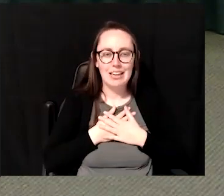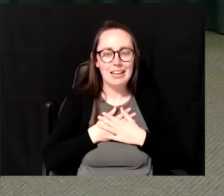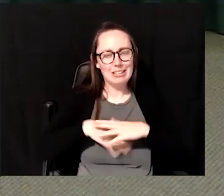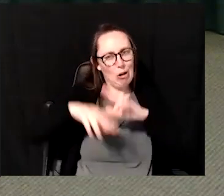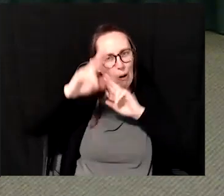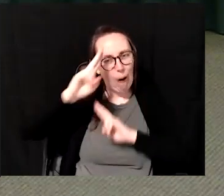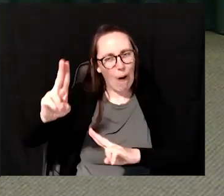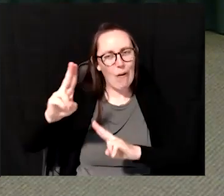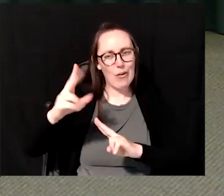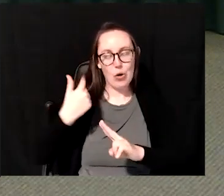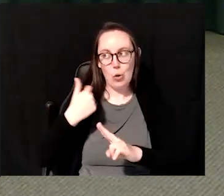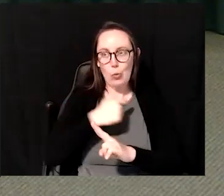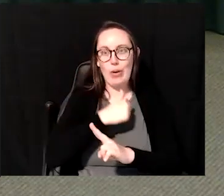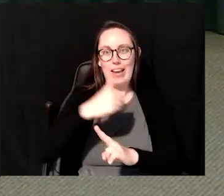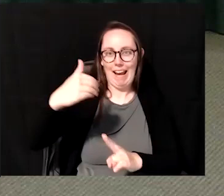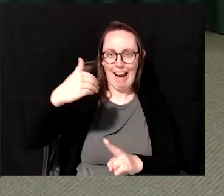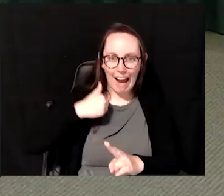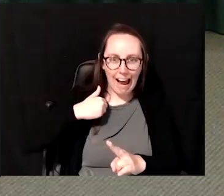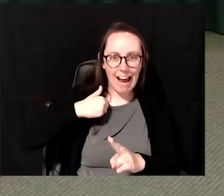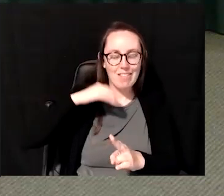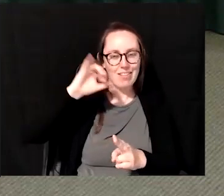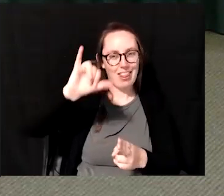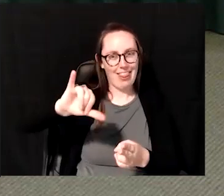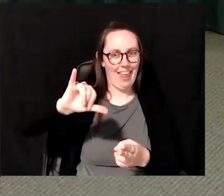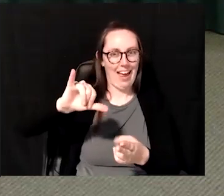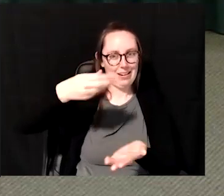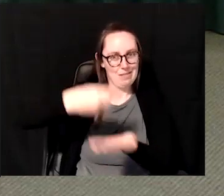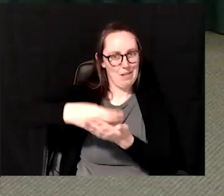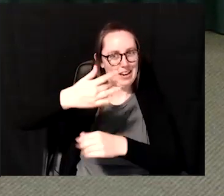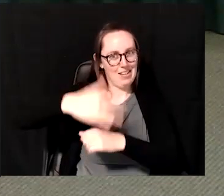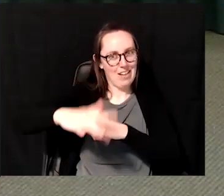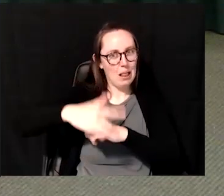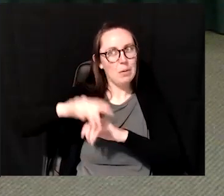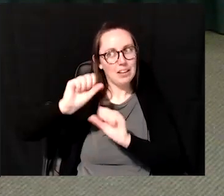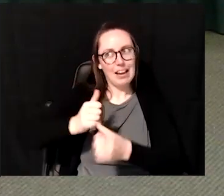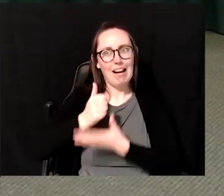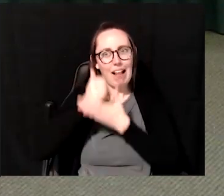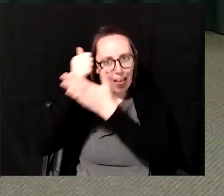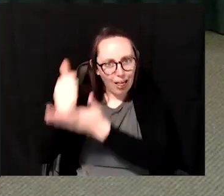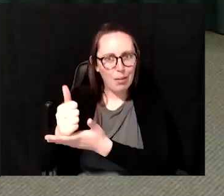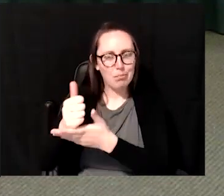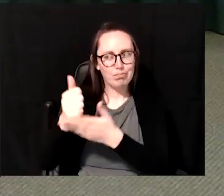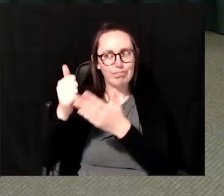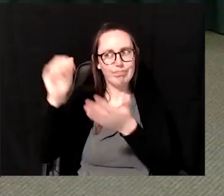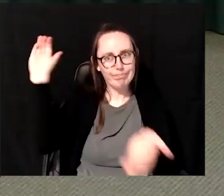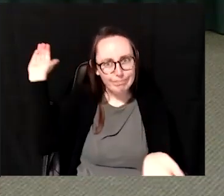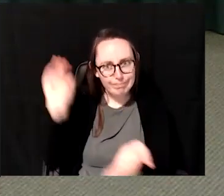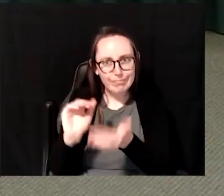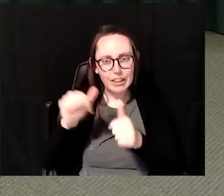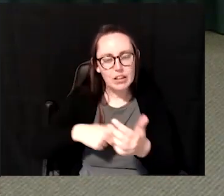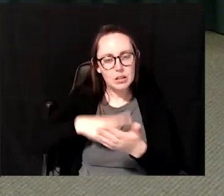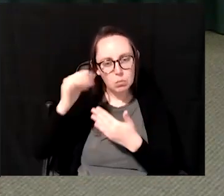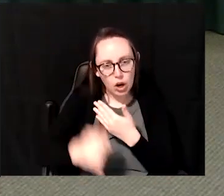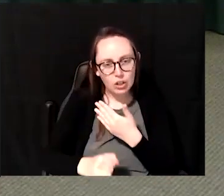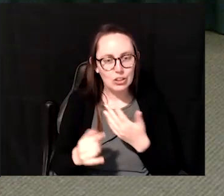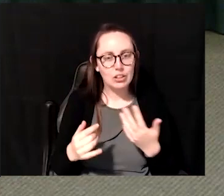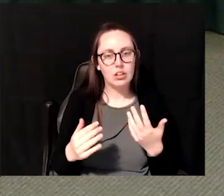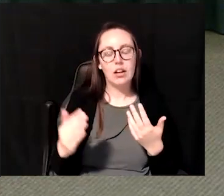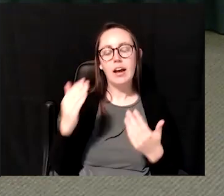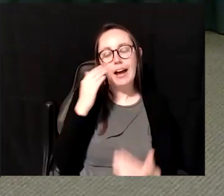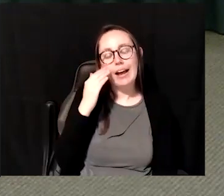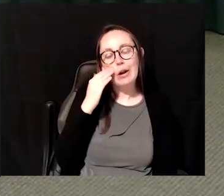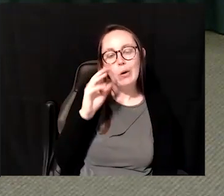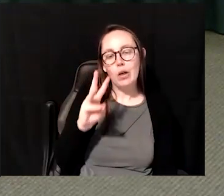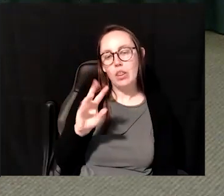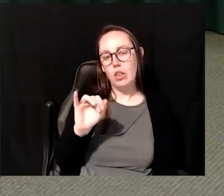such a huge problem in our region and so um you know I know that the Winston broughty Center is maybe a